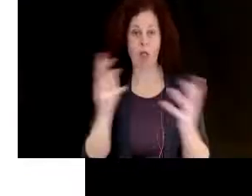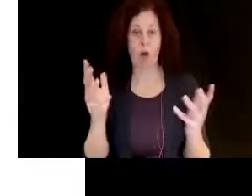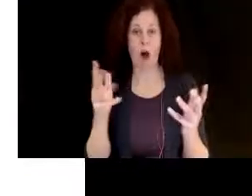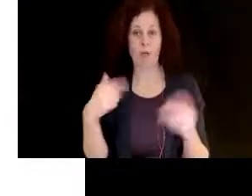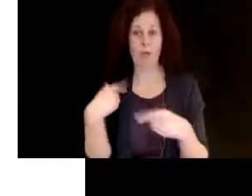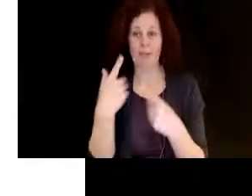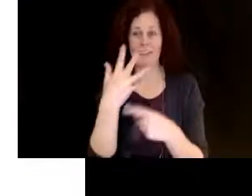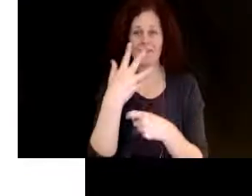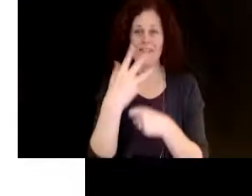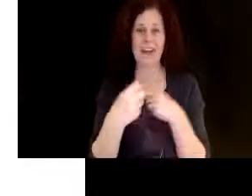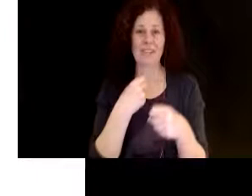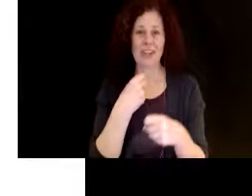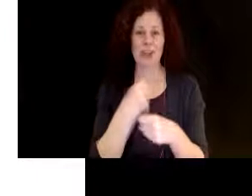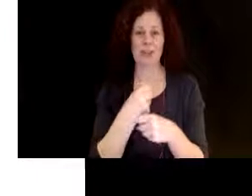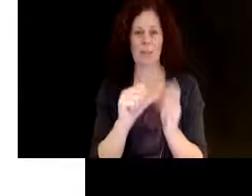this research.